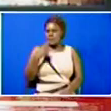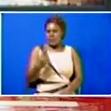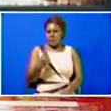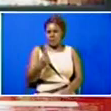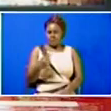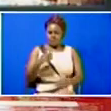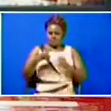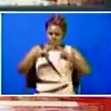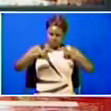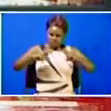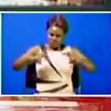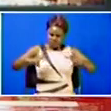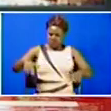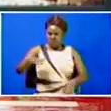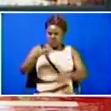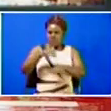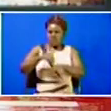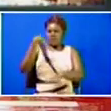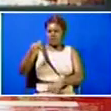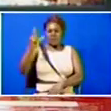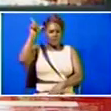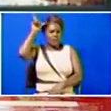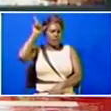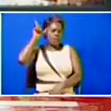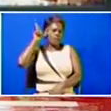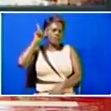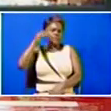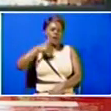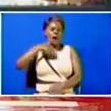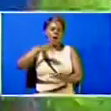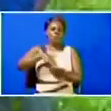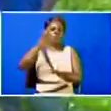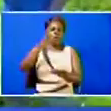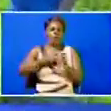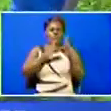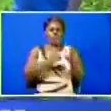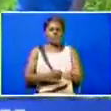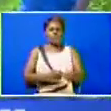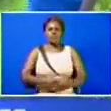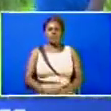carrying out studies in the areas affected. Elvis Kosgei with the details.